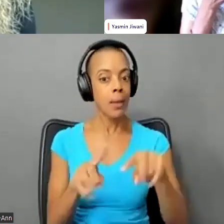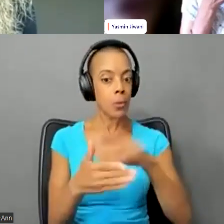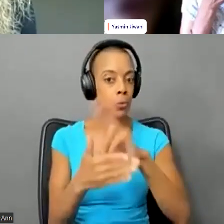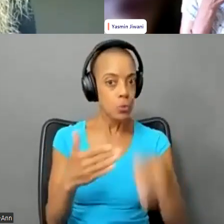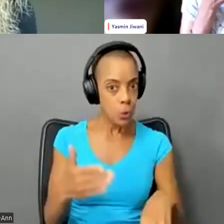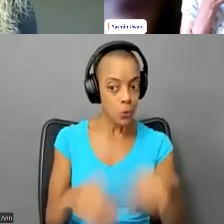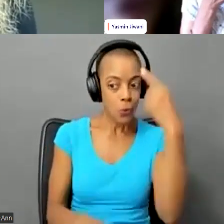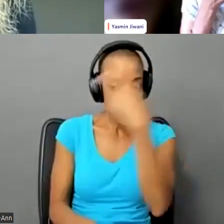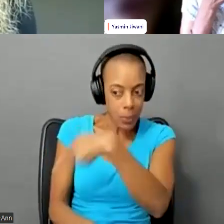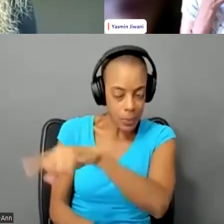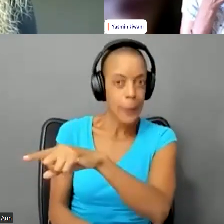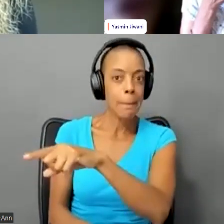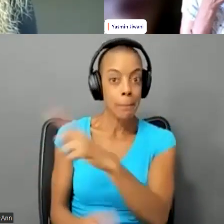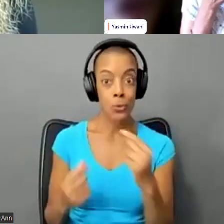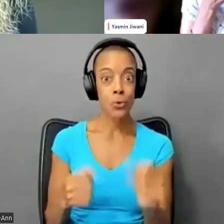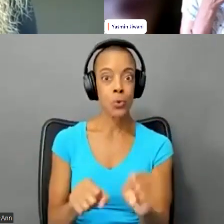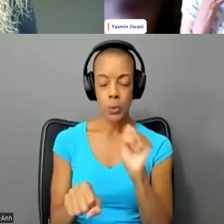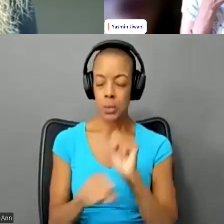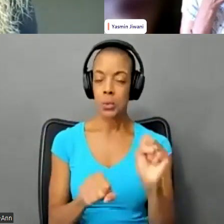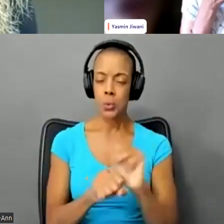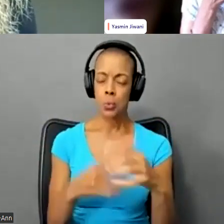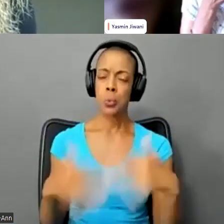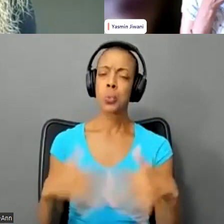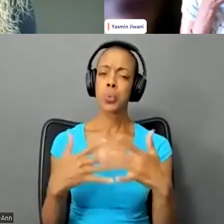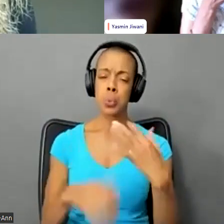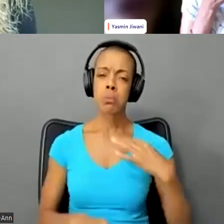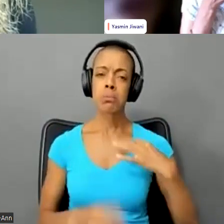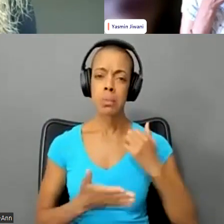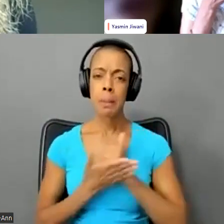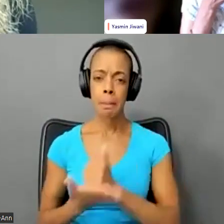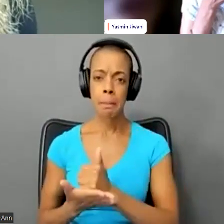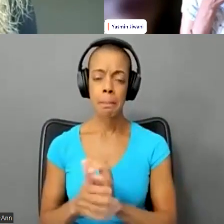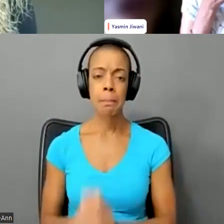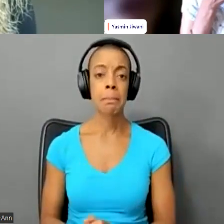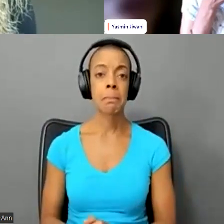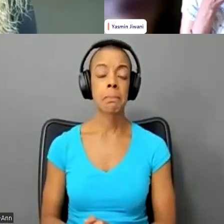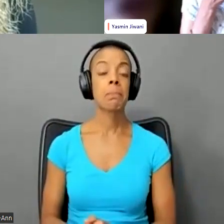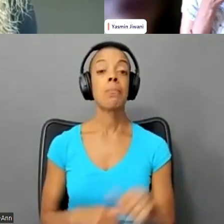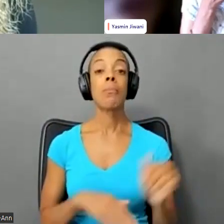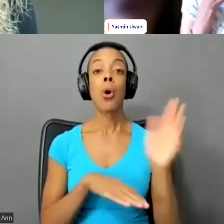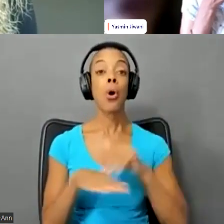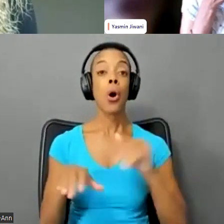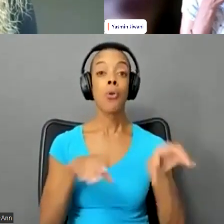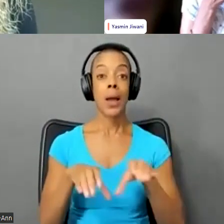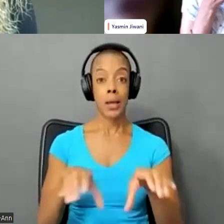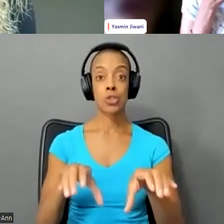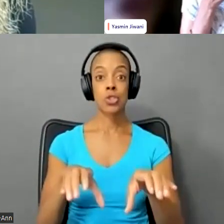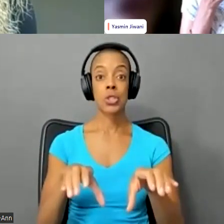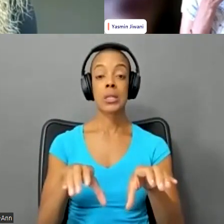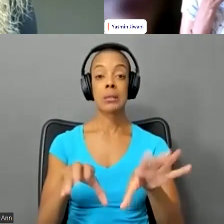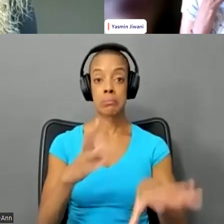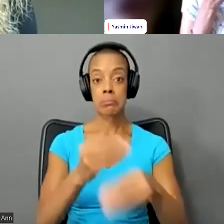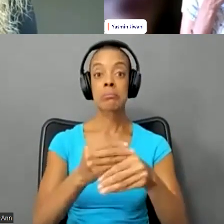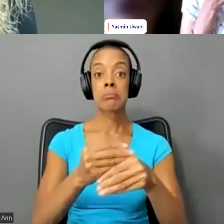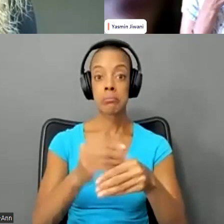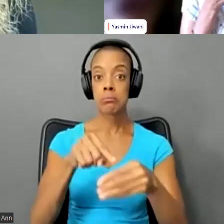this work is, I think, helpful. Having a call for action is important too, and trying